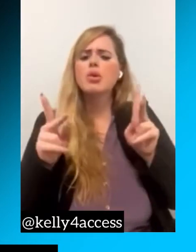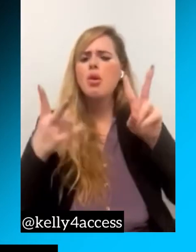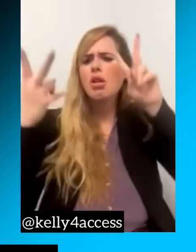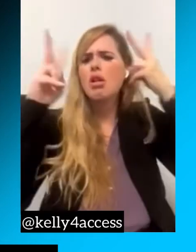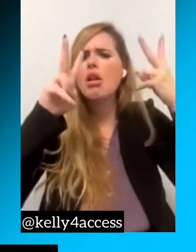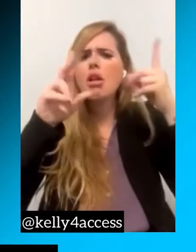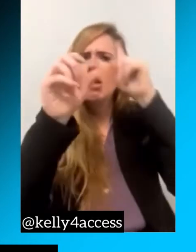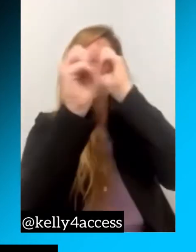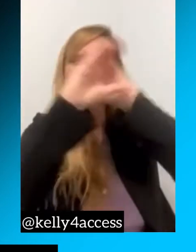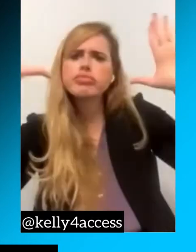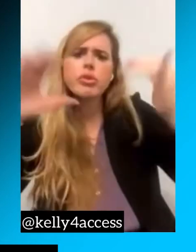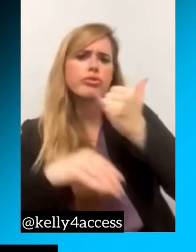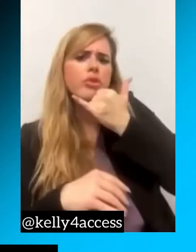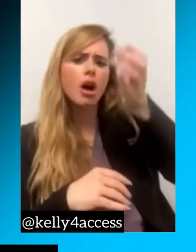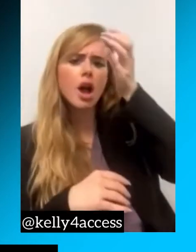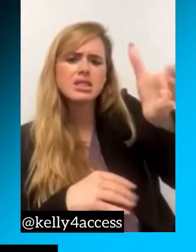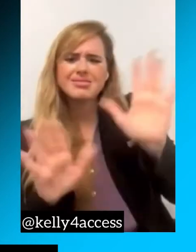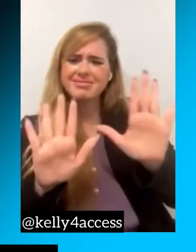things differently.